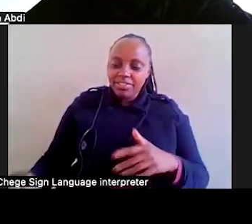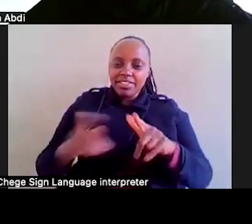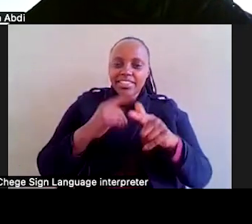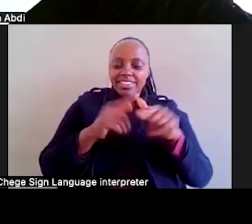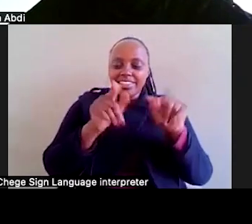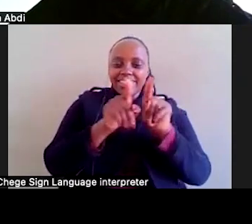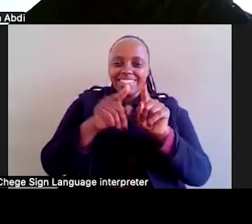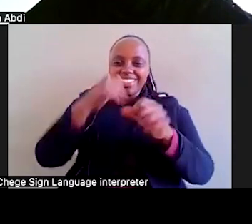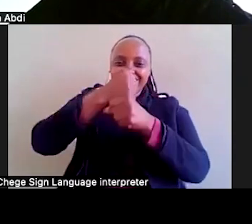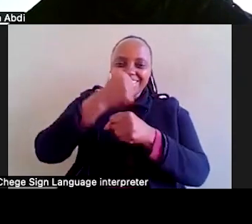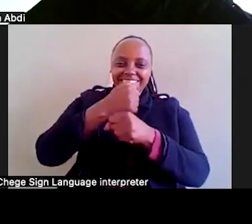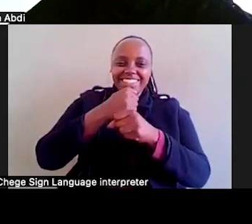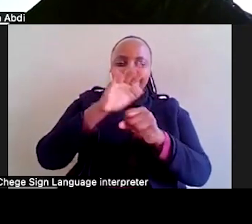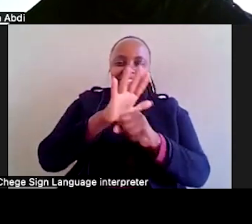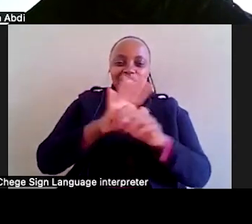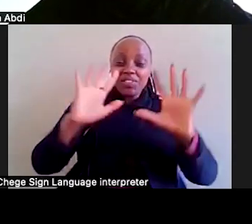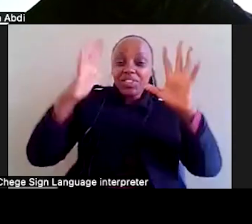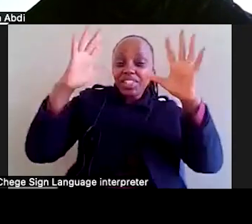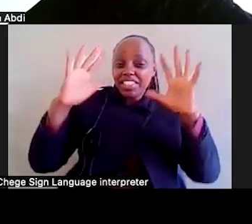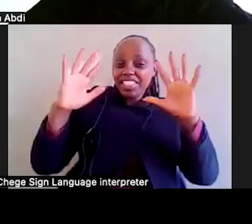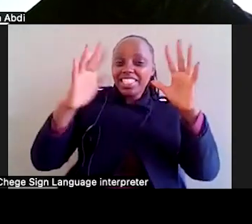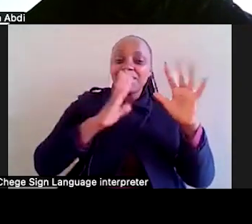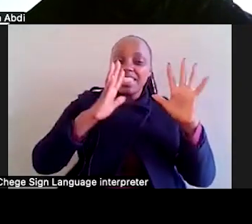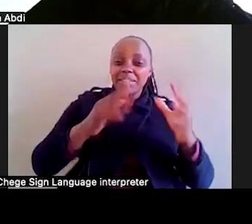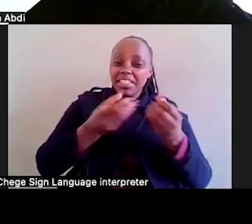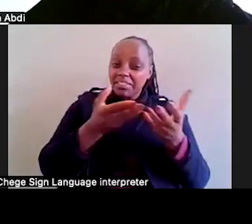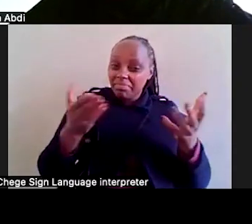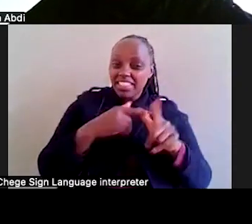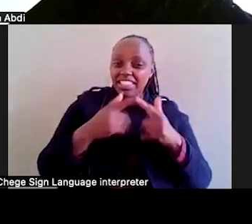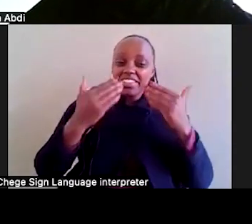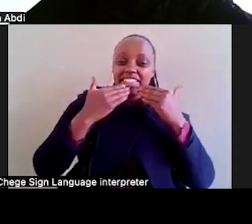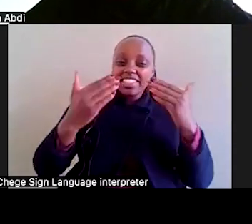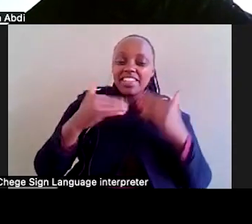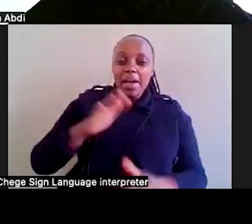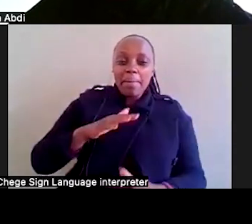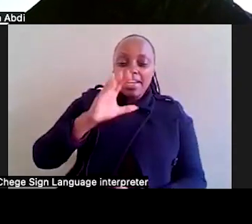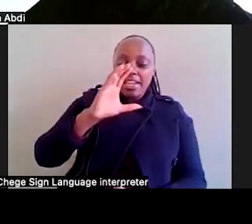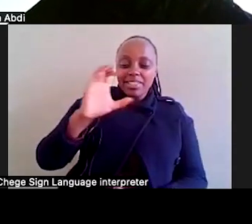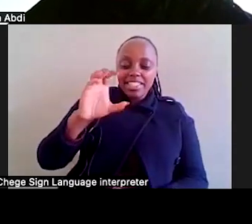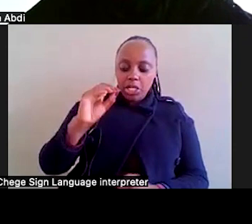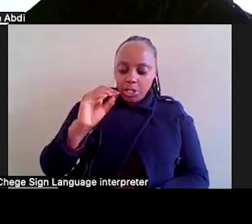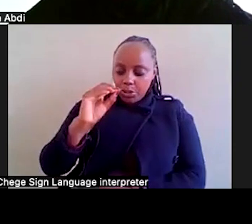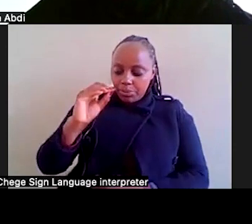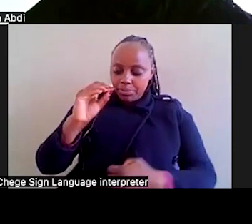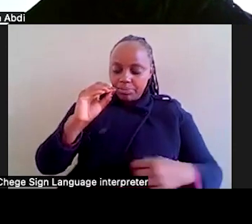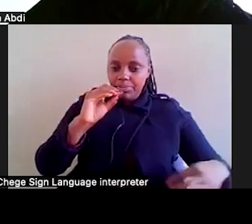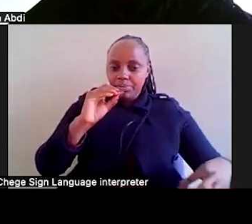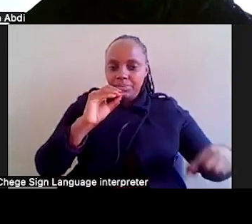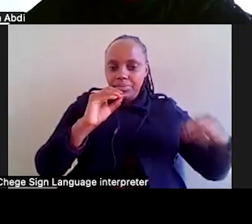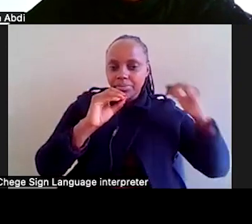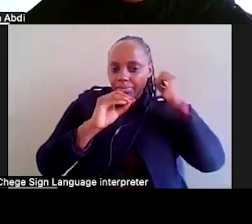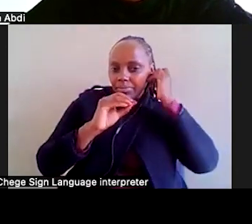There's also a lot of congratulatory messages to the speakers, appreciation to Madam CEO. So many of the